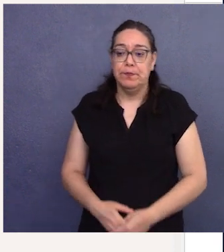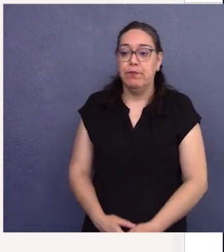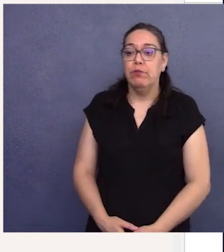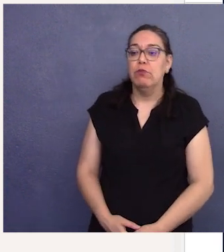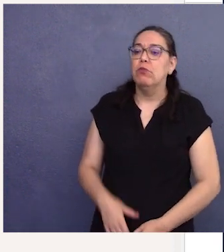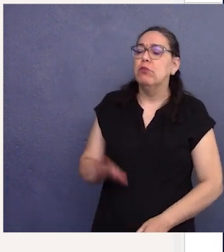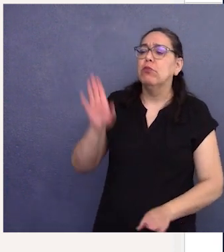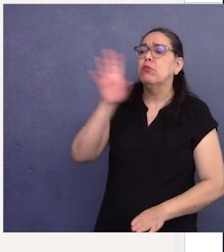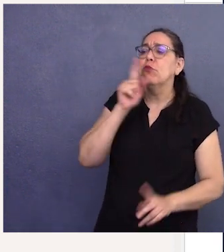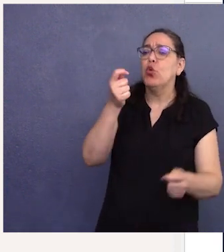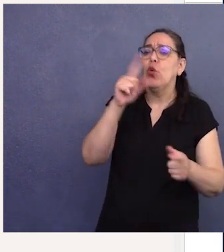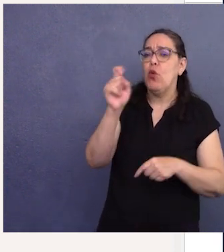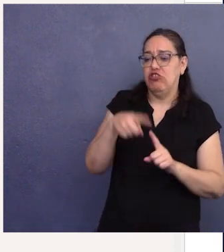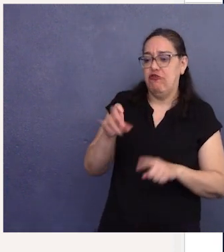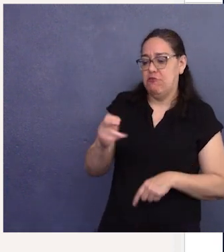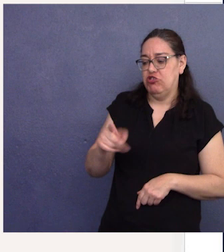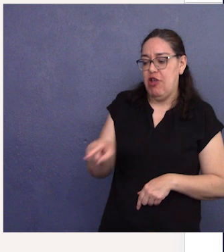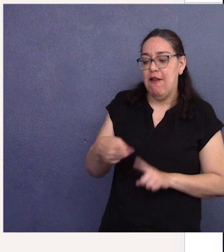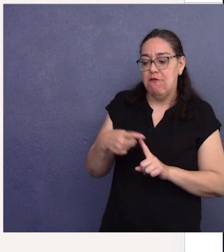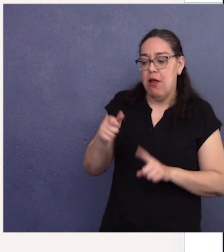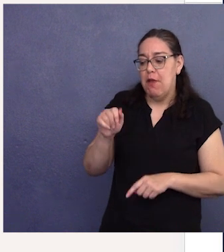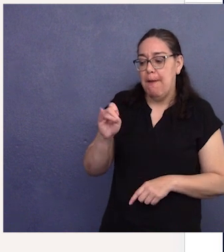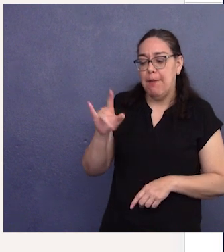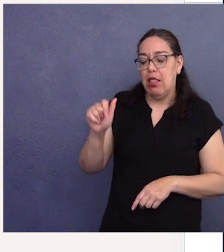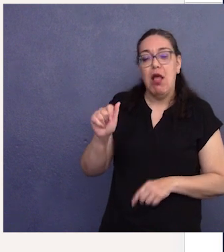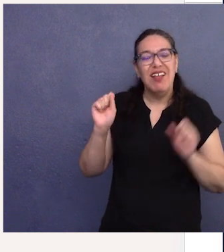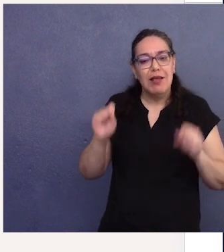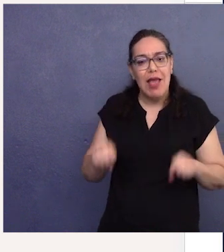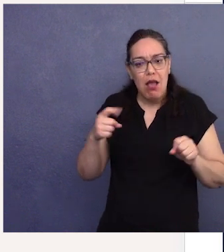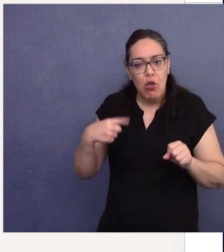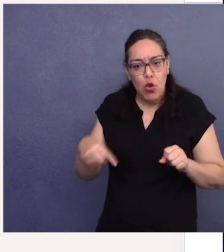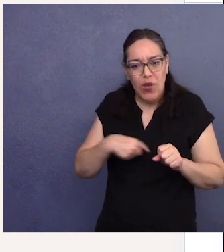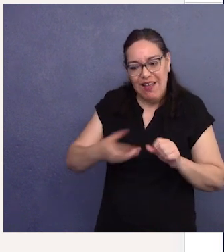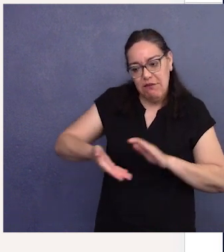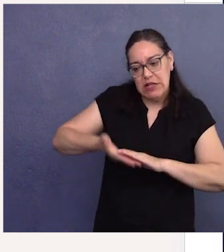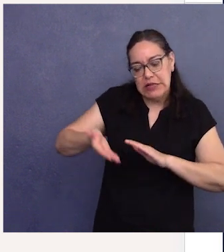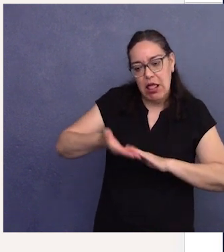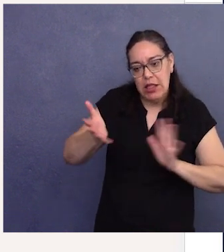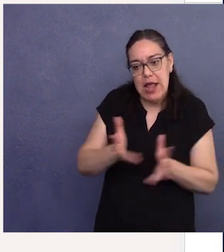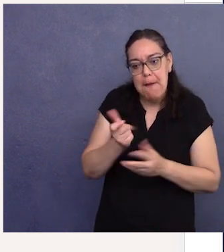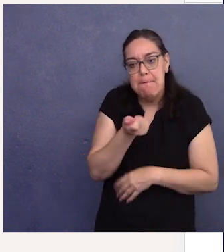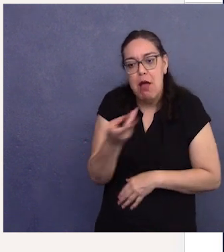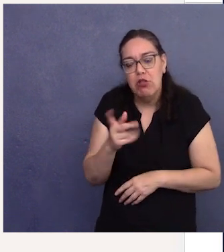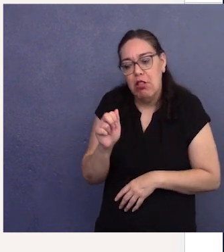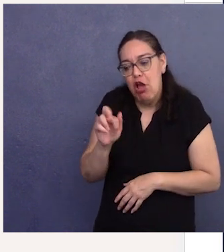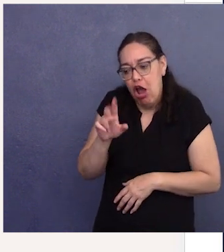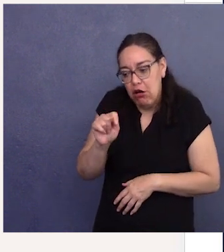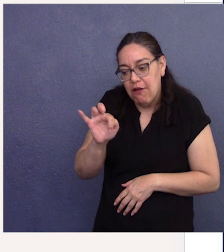So a quick question in the chat from Amelia, can we facilitate multiple art forms in our